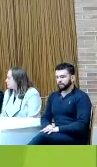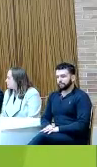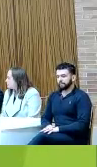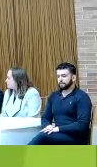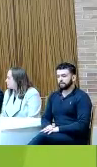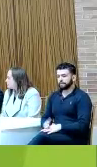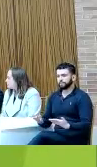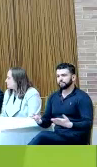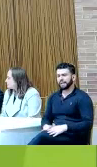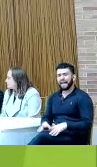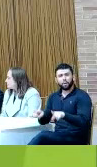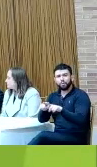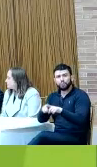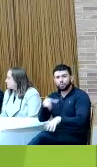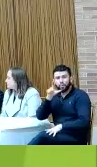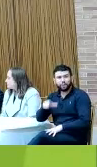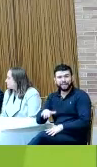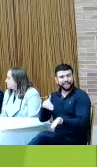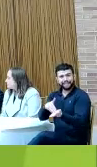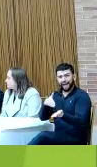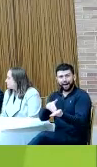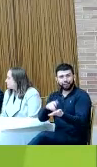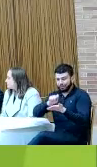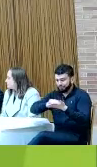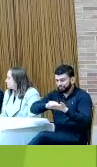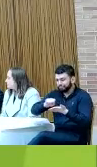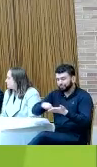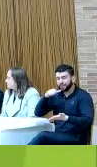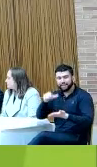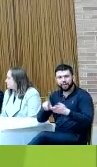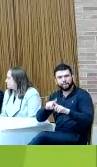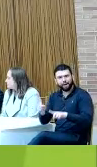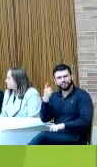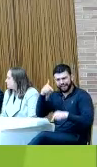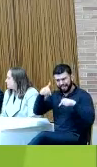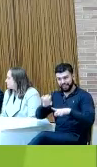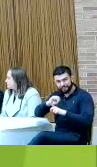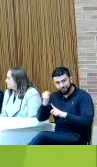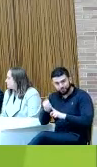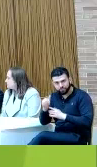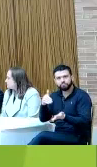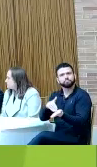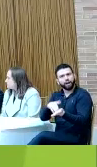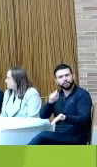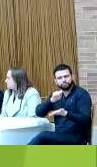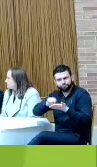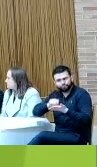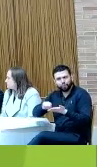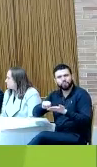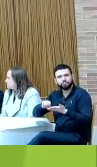case it was provided by a medical provider just as long as the person who is producing the